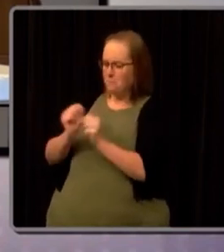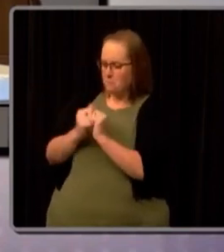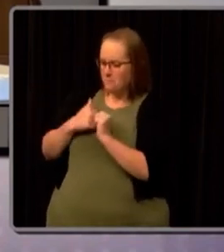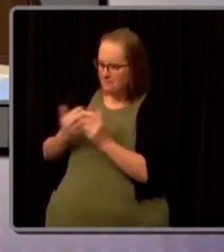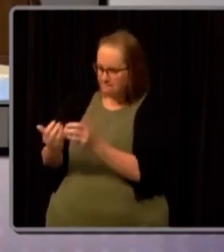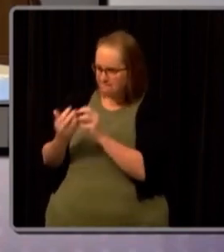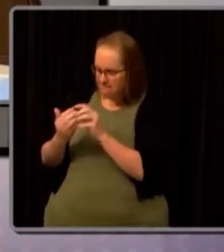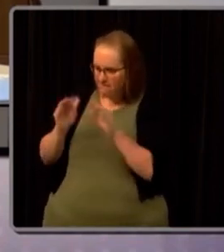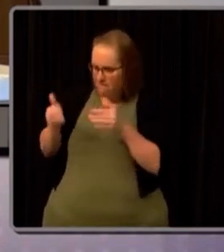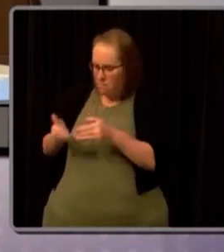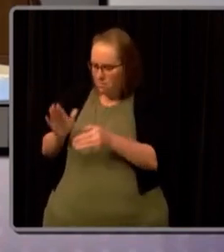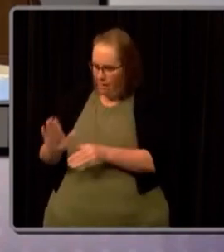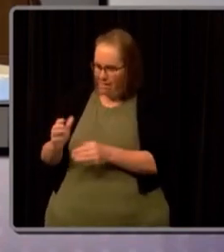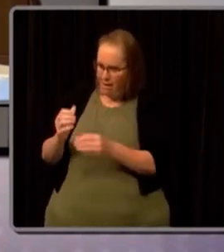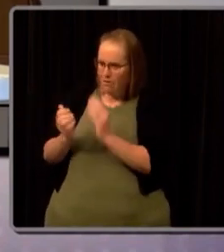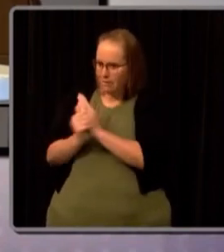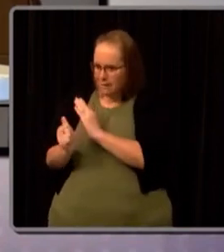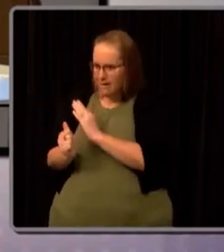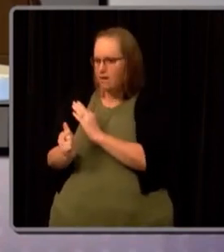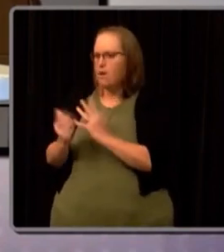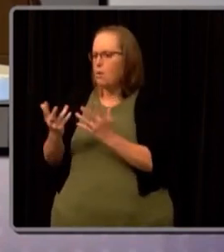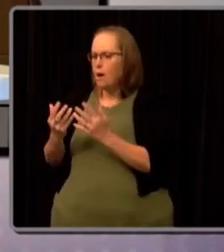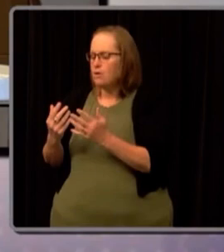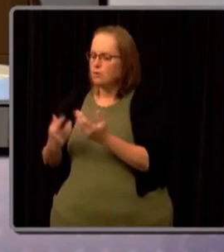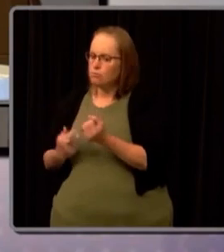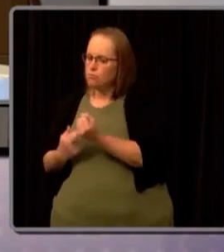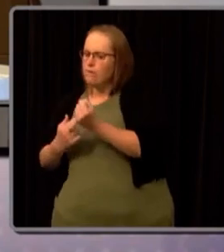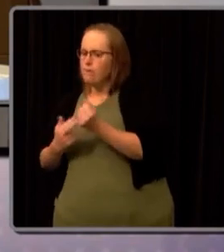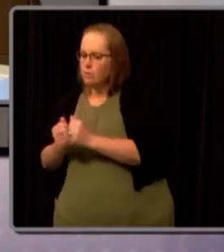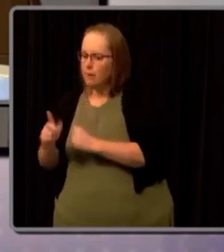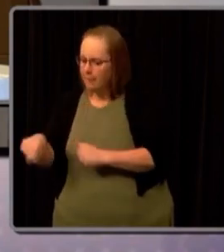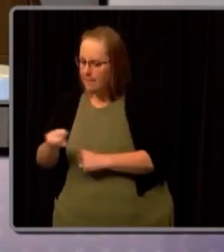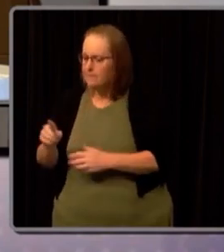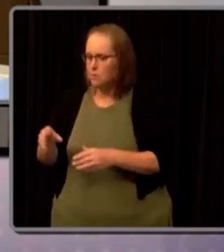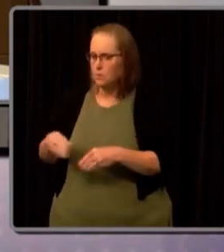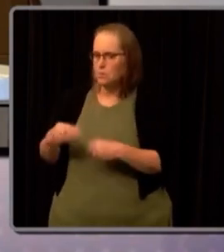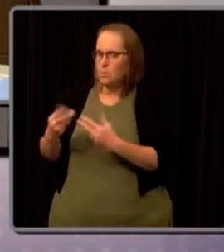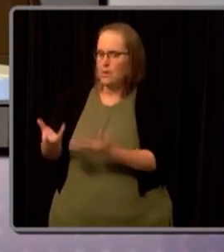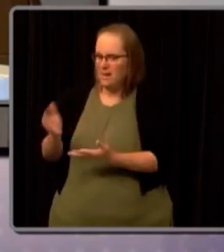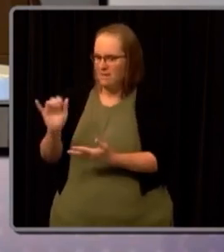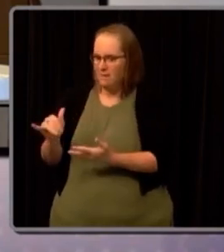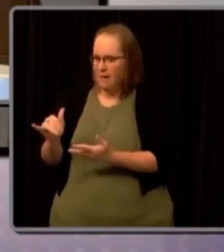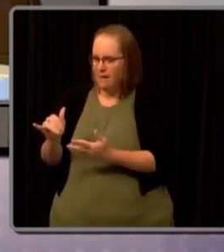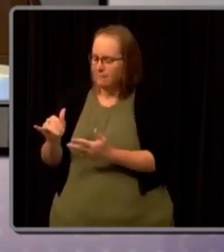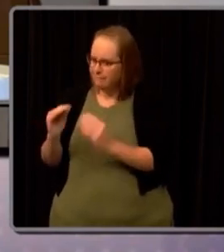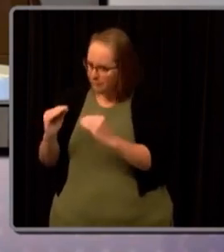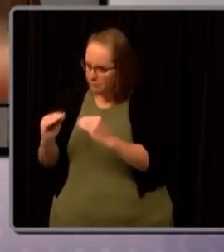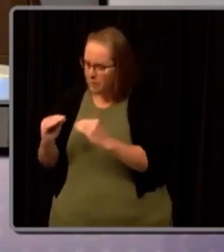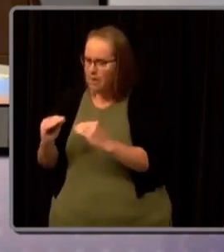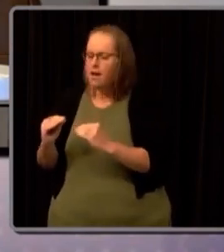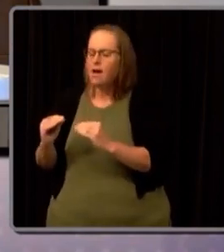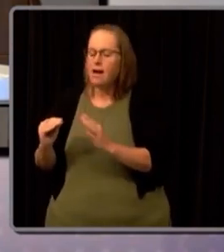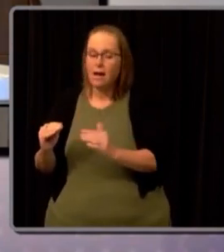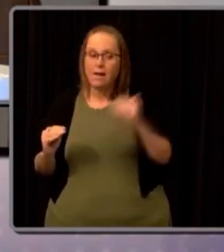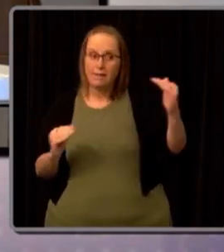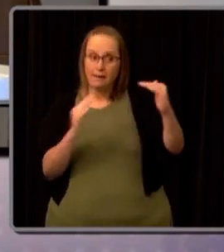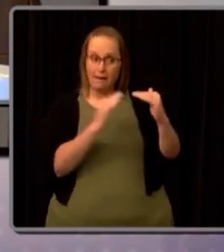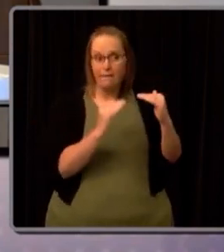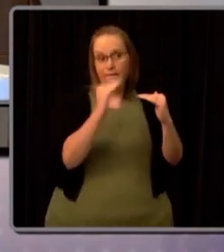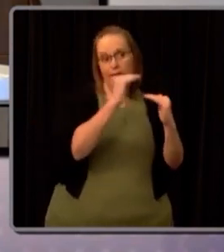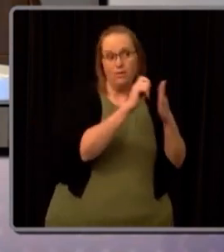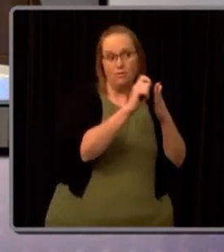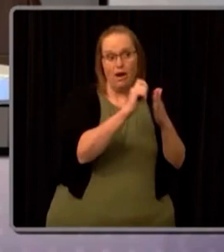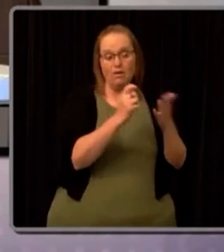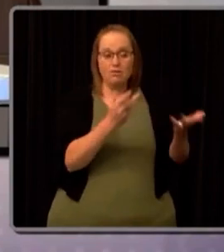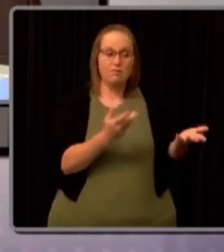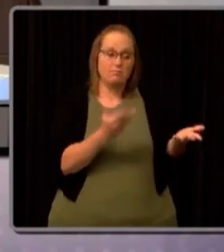or what they're needing to have reinforced in their writing, to then give them that in that small group setting, while my advanced writers might